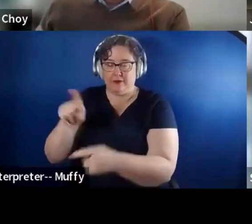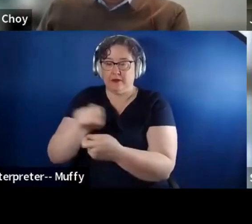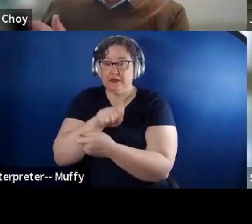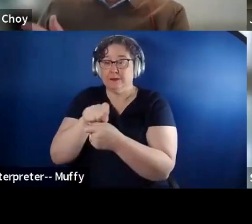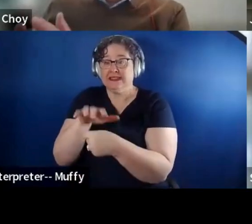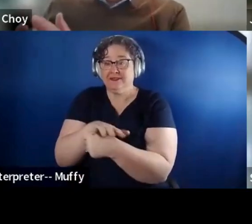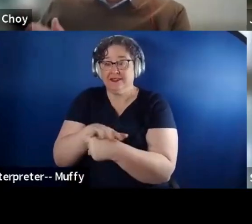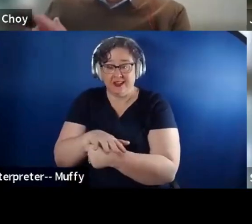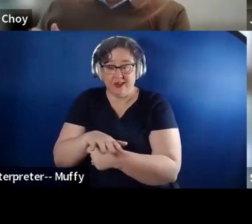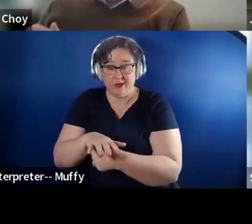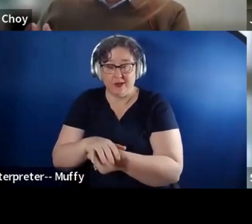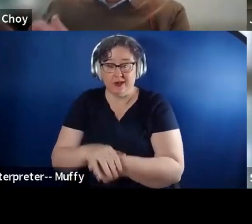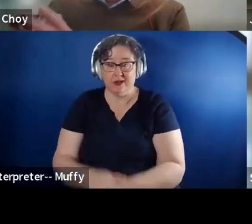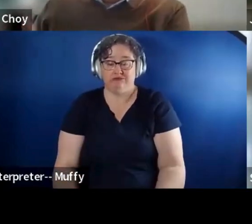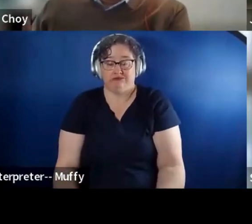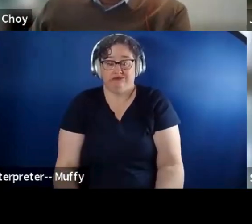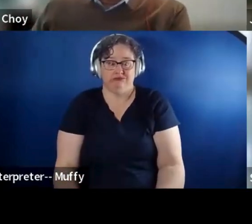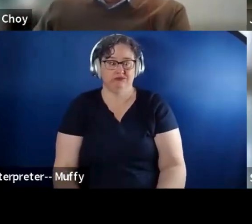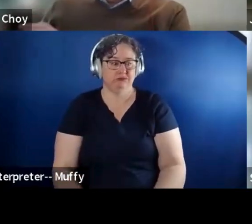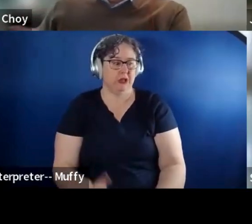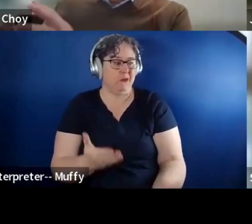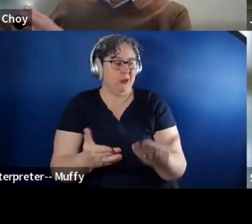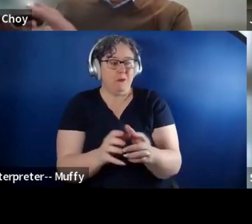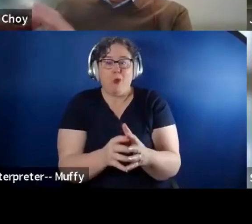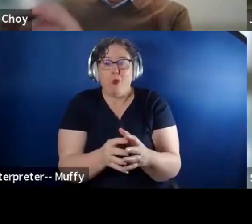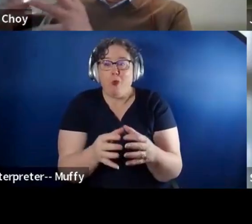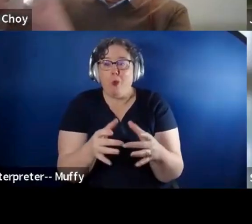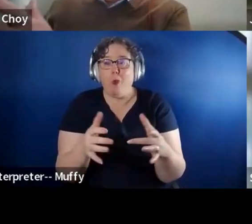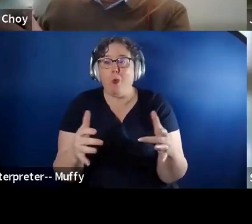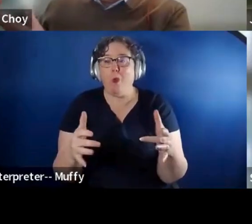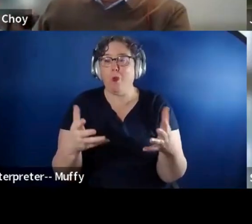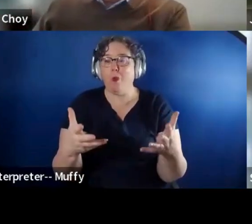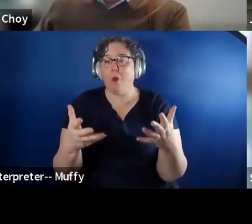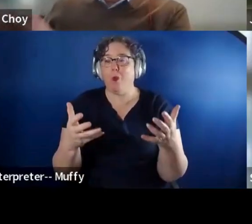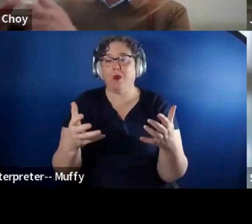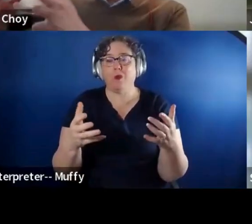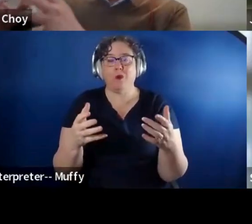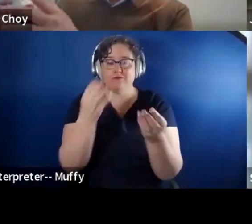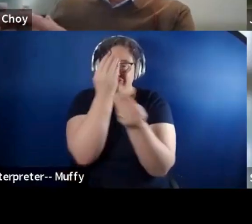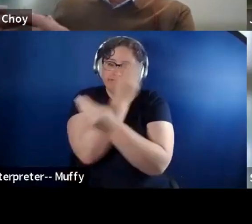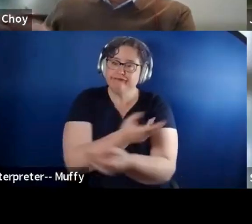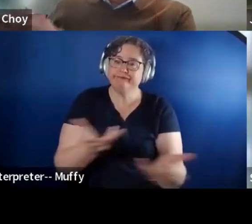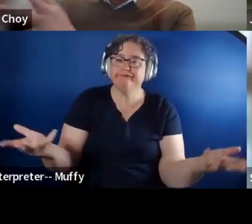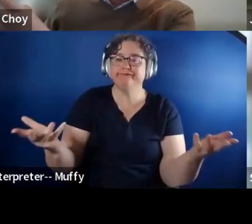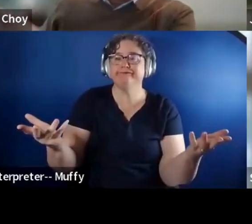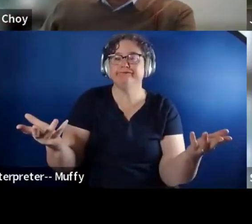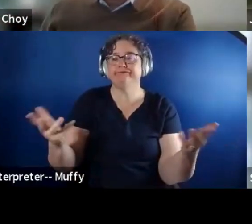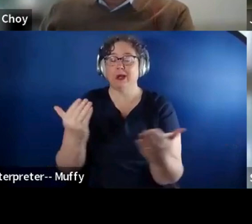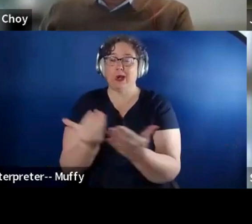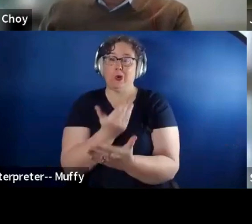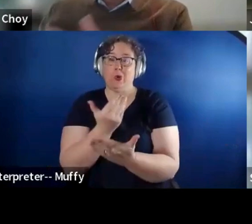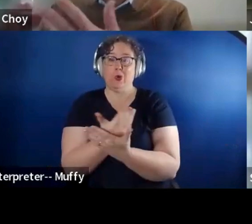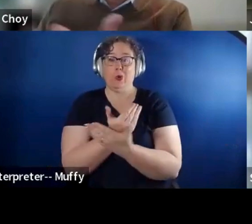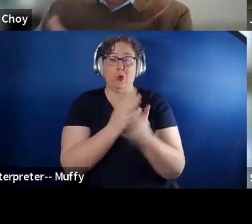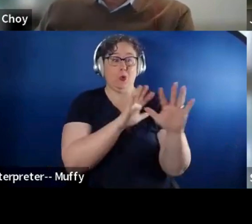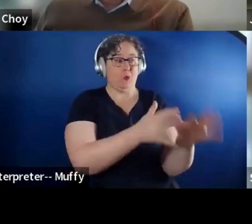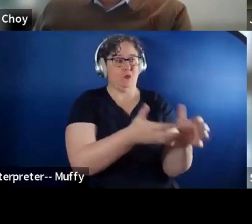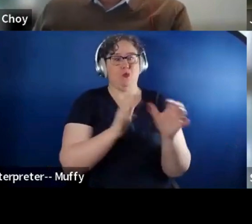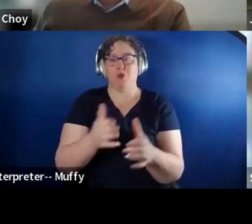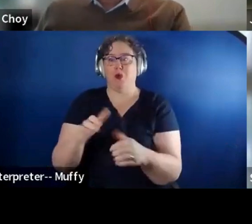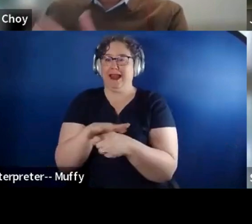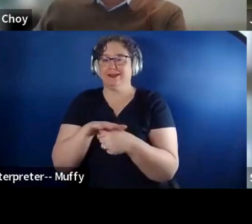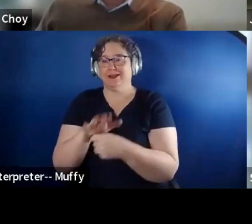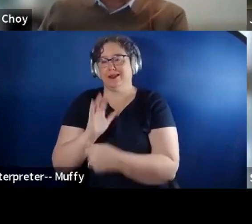area. Maybe we're growing and we want to really let people know about the new branches in the area. I'm just speaking from